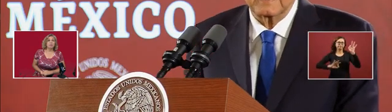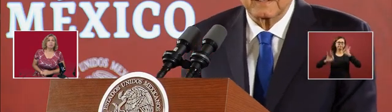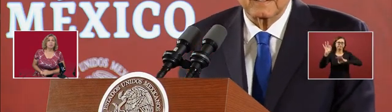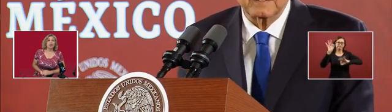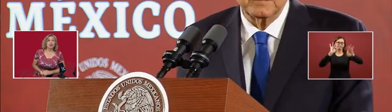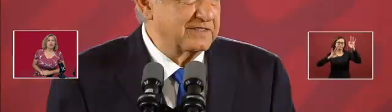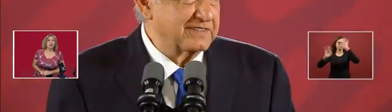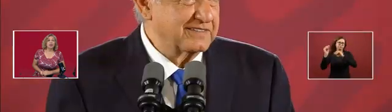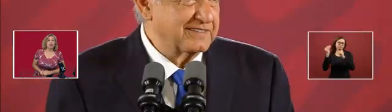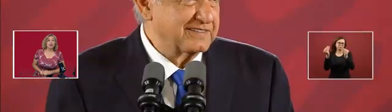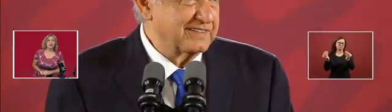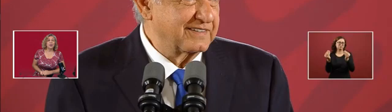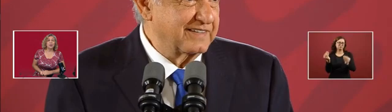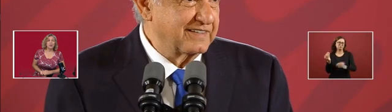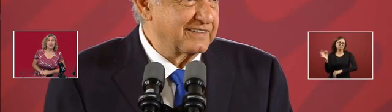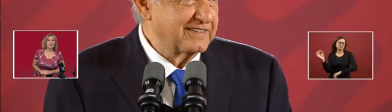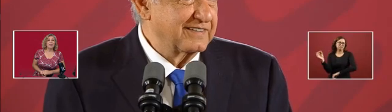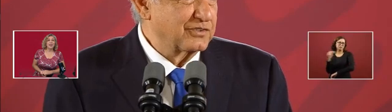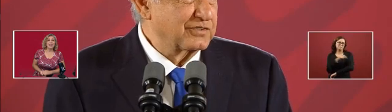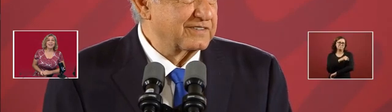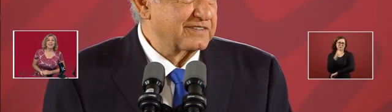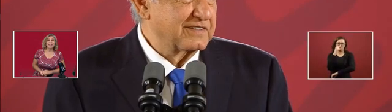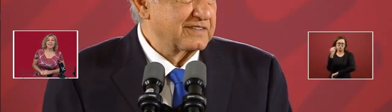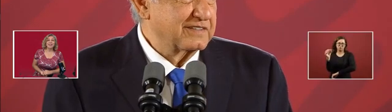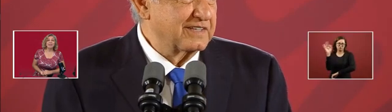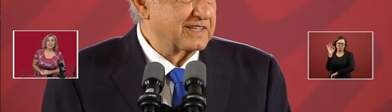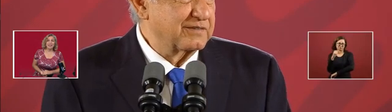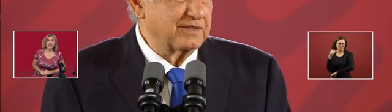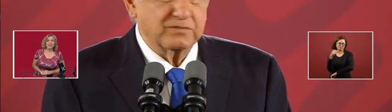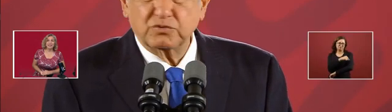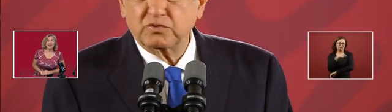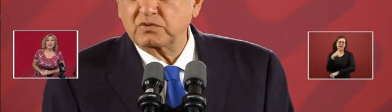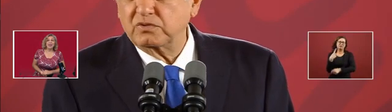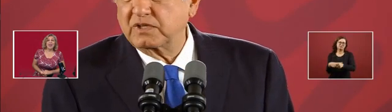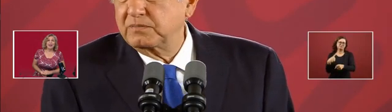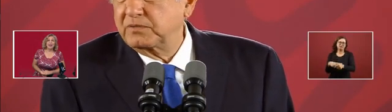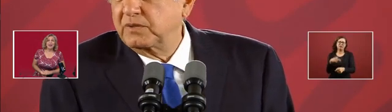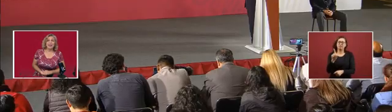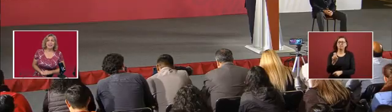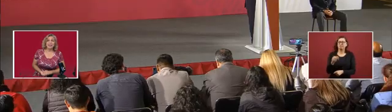residuals, trash, and that we not have